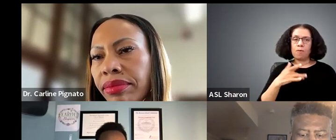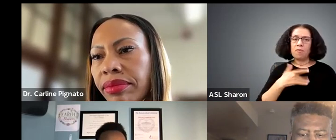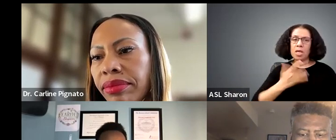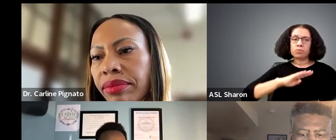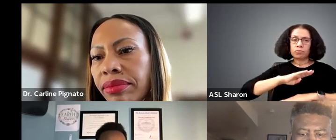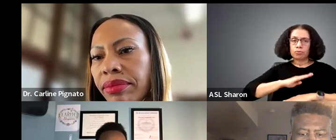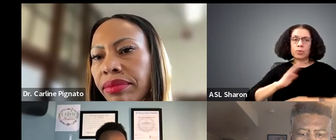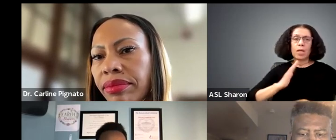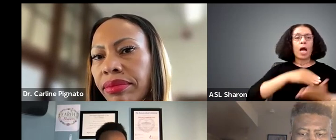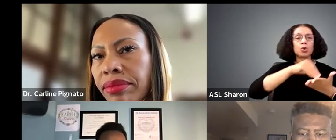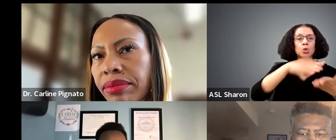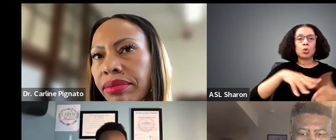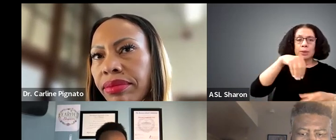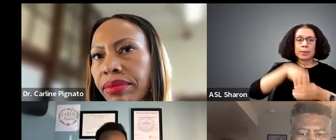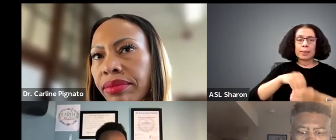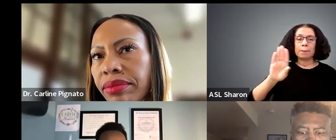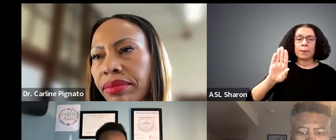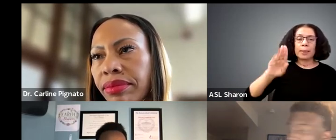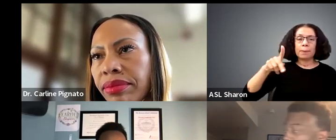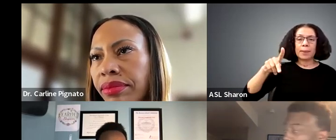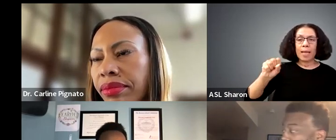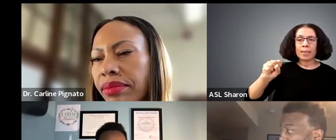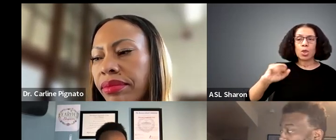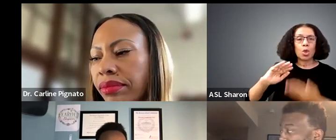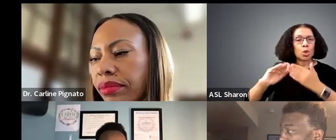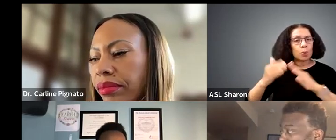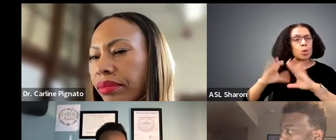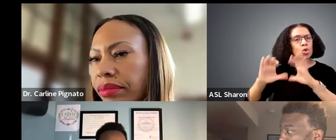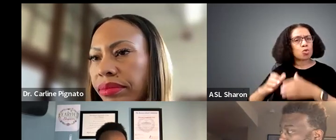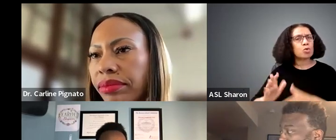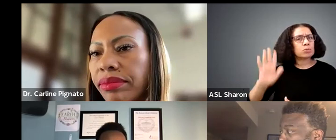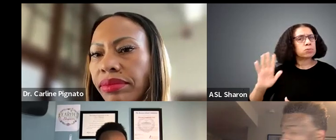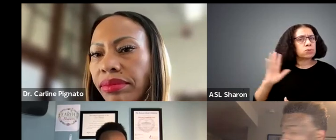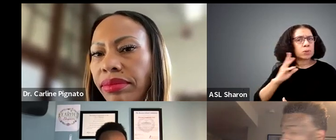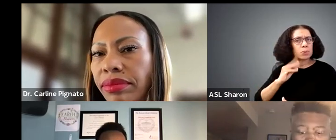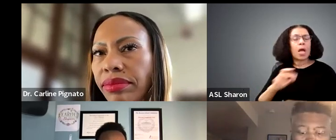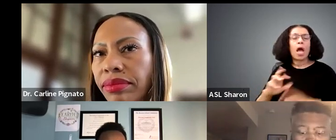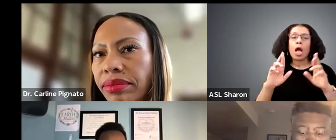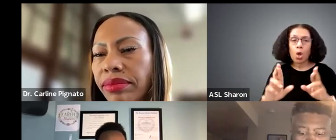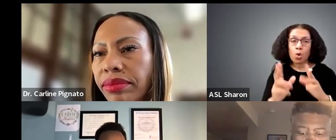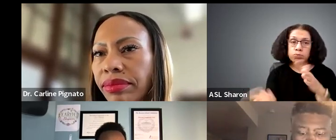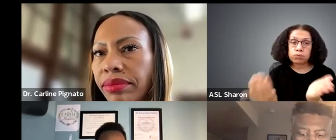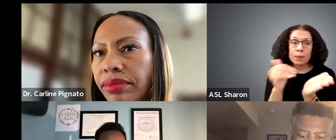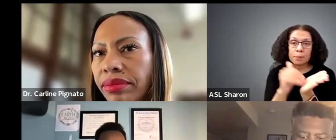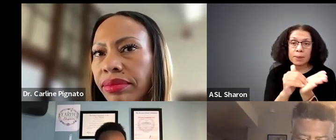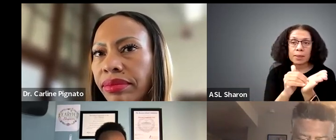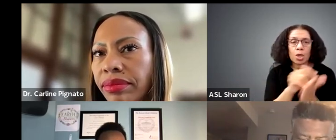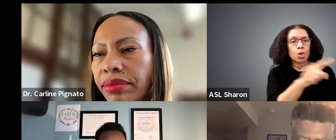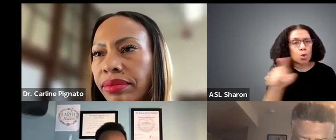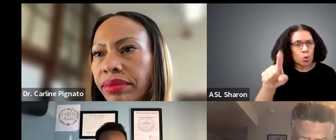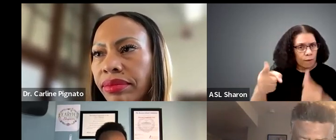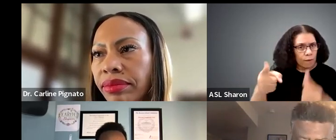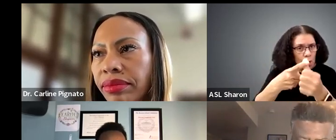our students in BPS. Community groups have done these checkouts in the past. I hope they will do so again, but you should do it